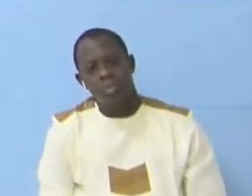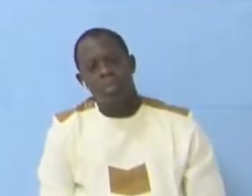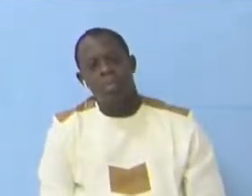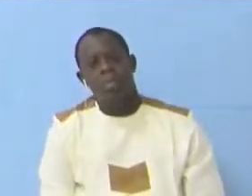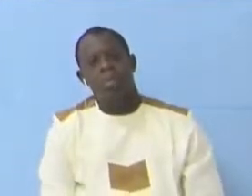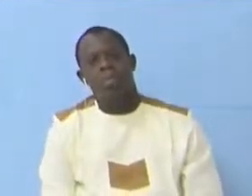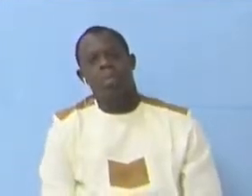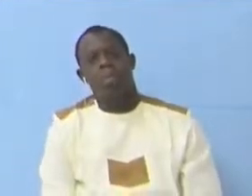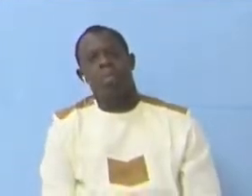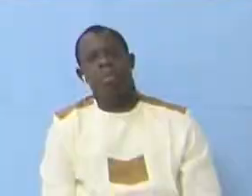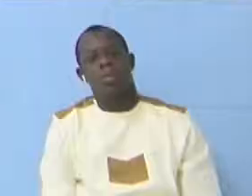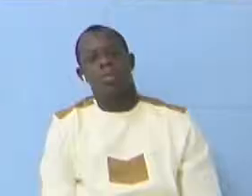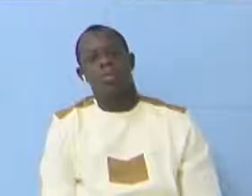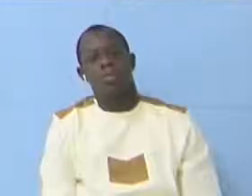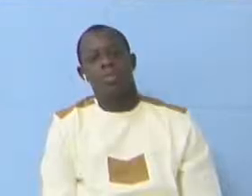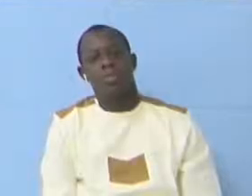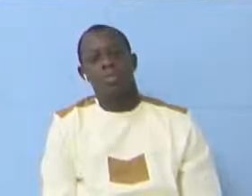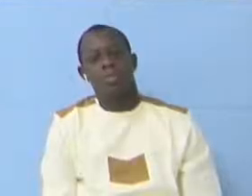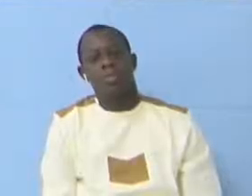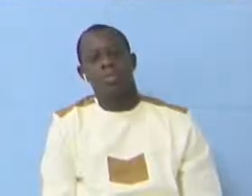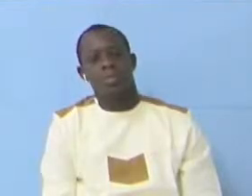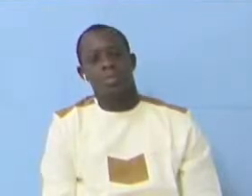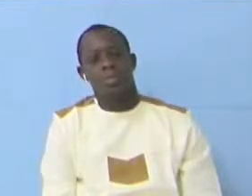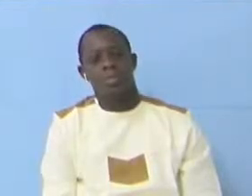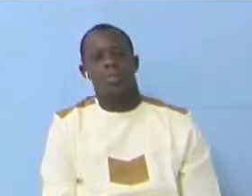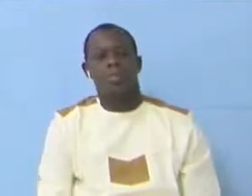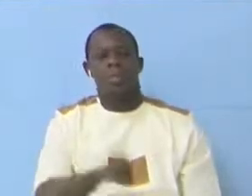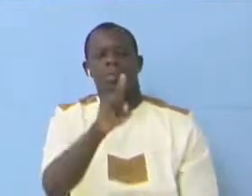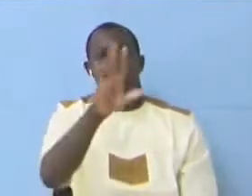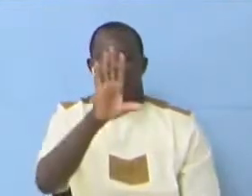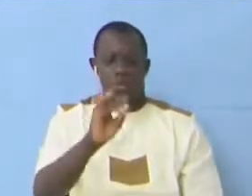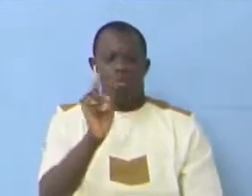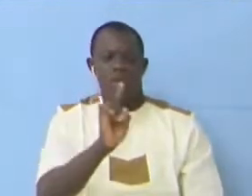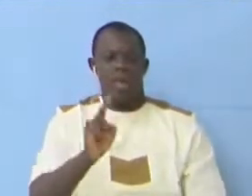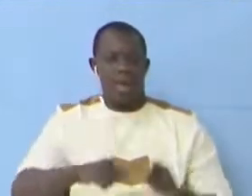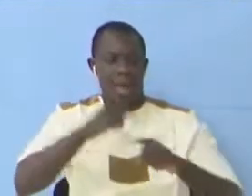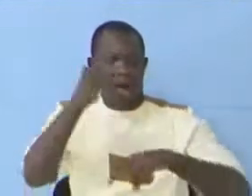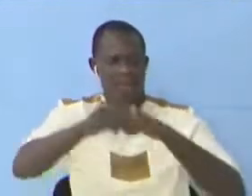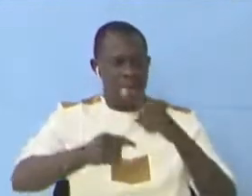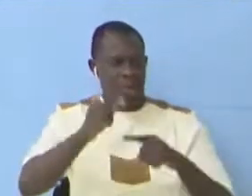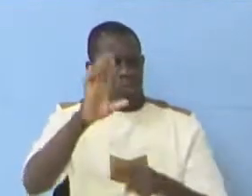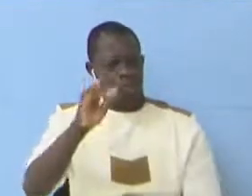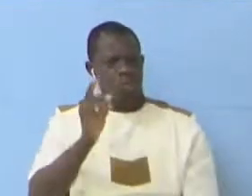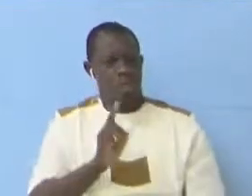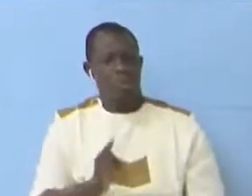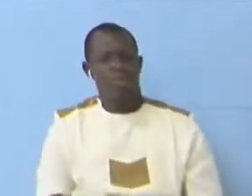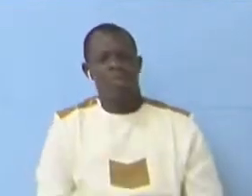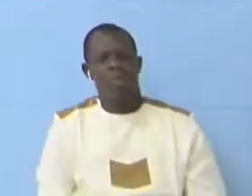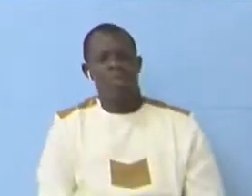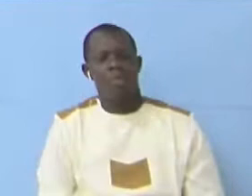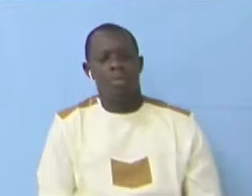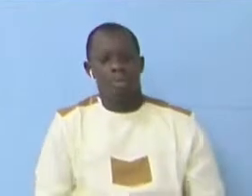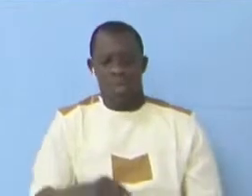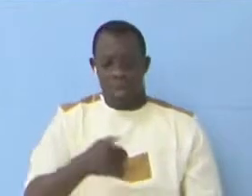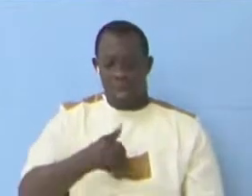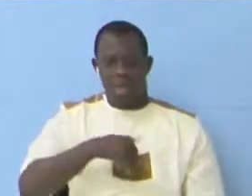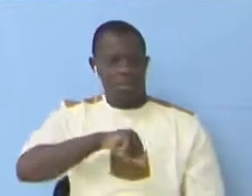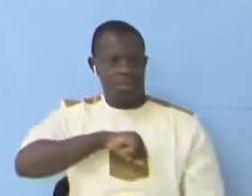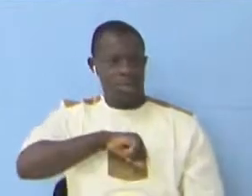station. What else? What did you do after that? loo def nag gannaaw ndigal boobu. I called